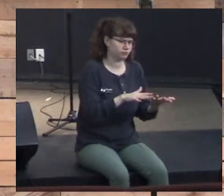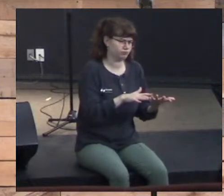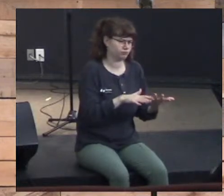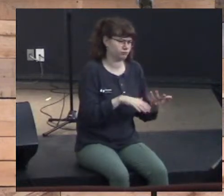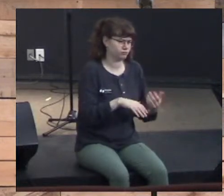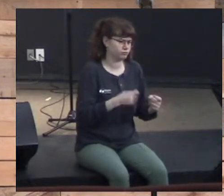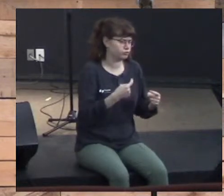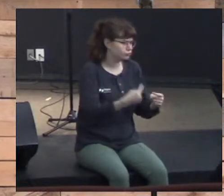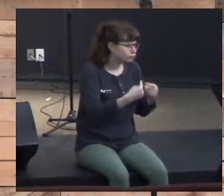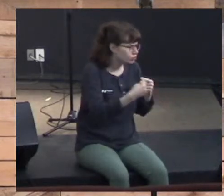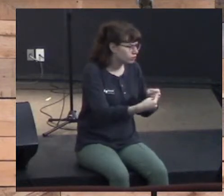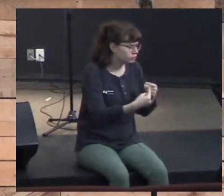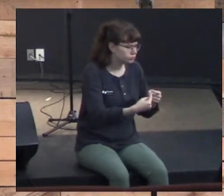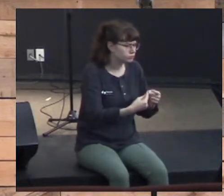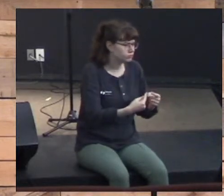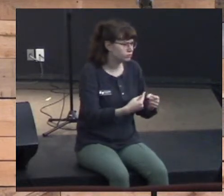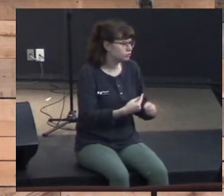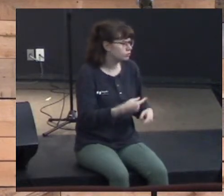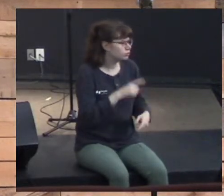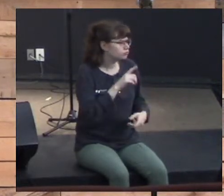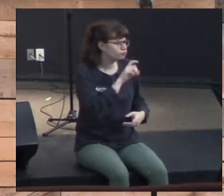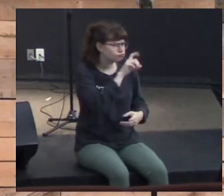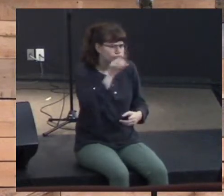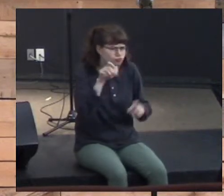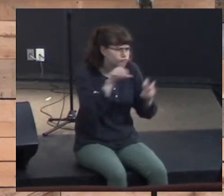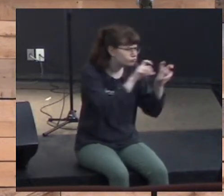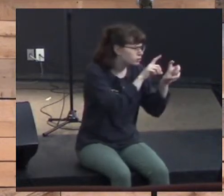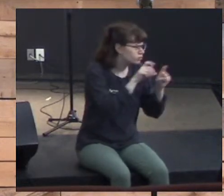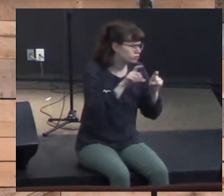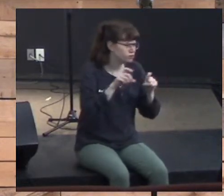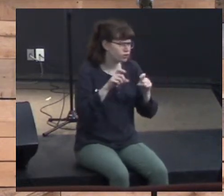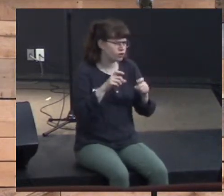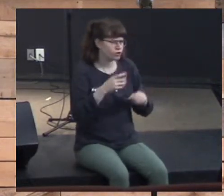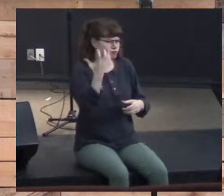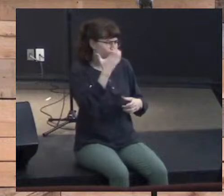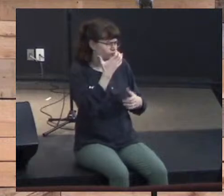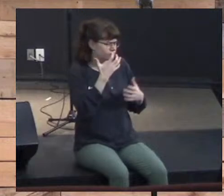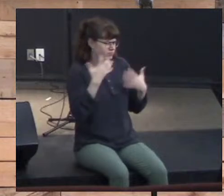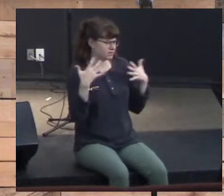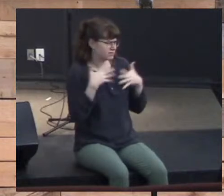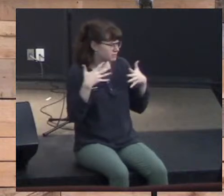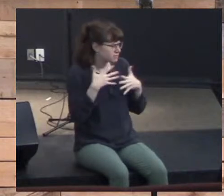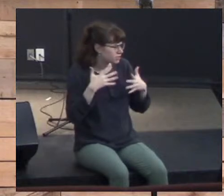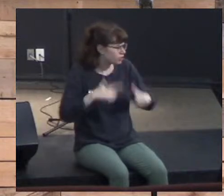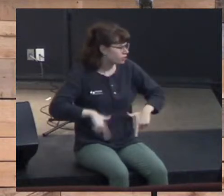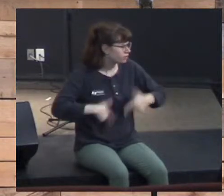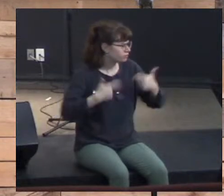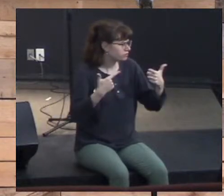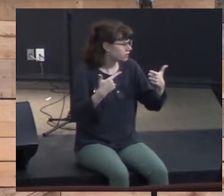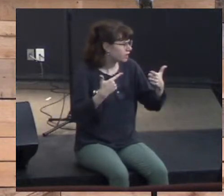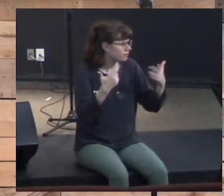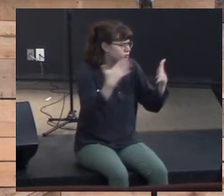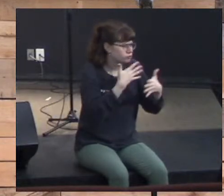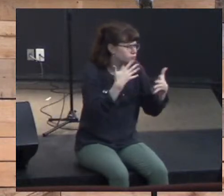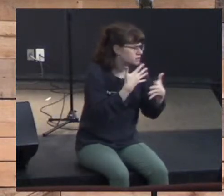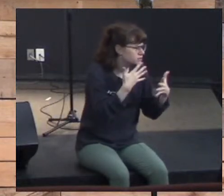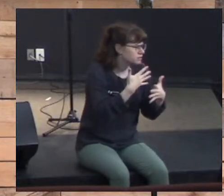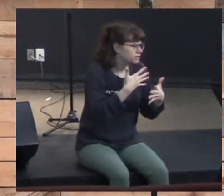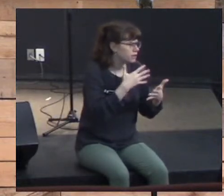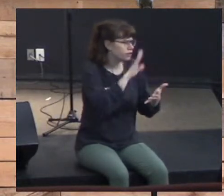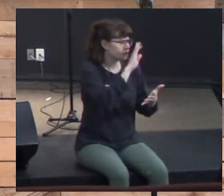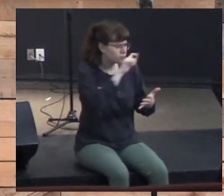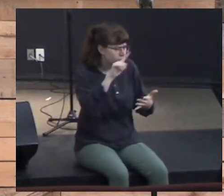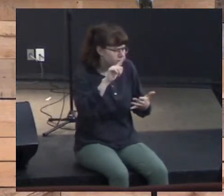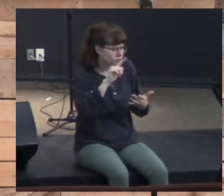Amen. So let me ask you this. Do you guys fear life? Do you fear trouble? Do you fear bills? Do you fear this?